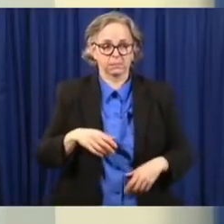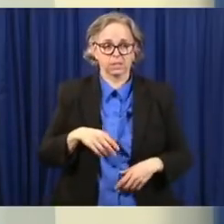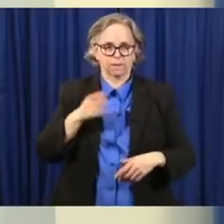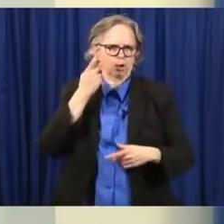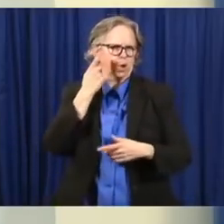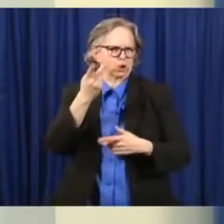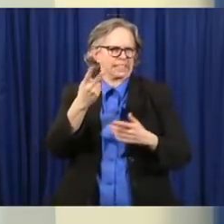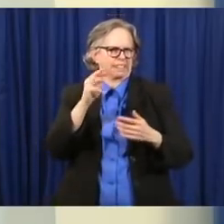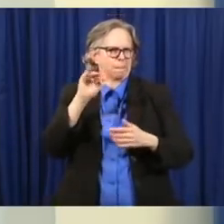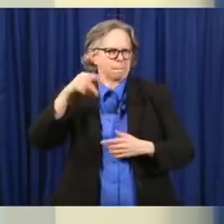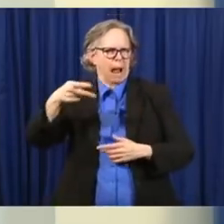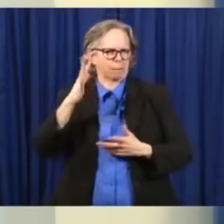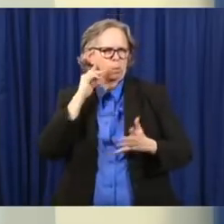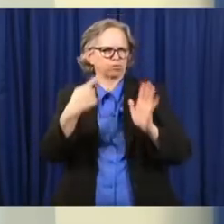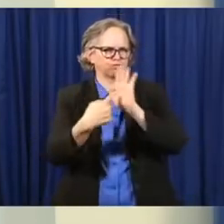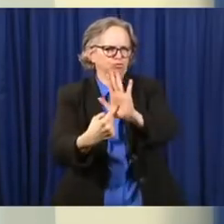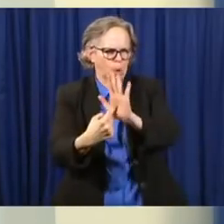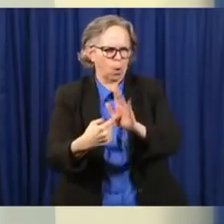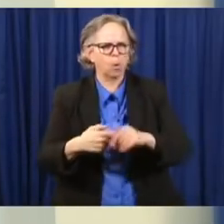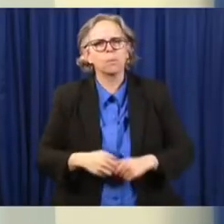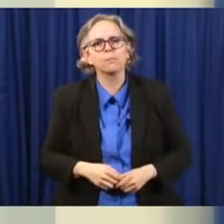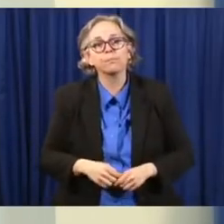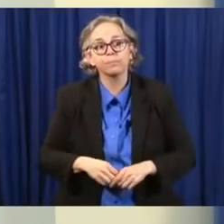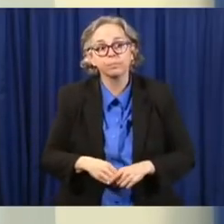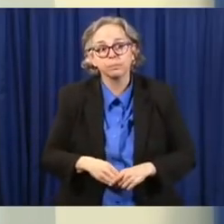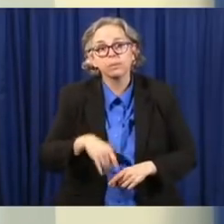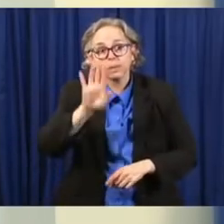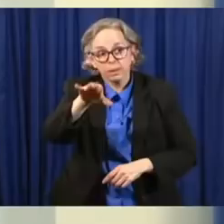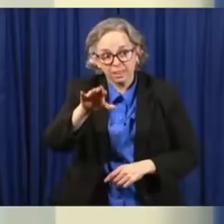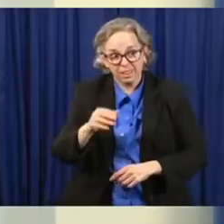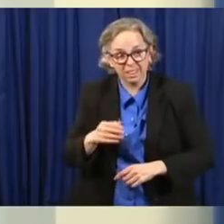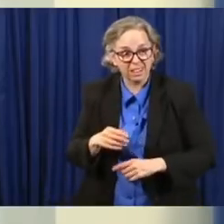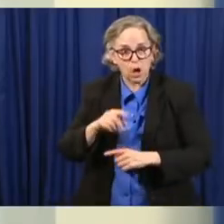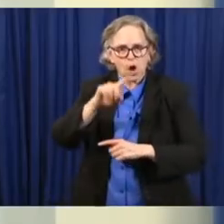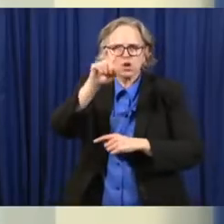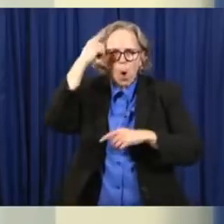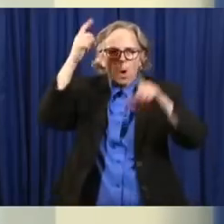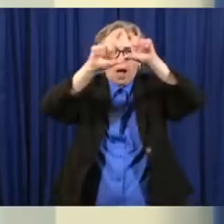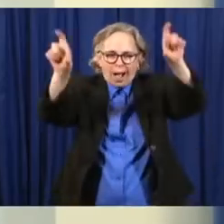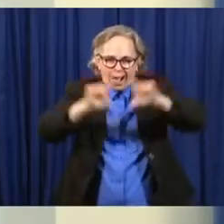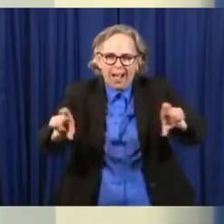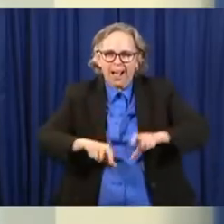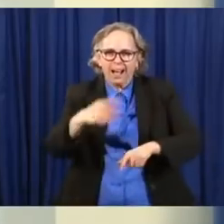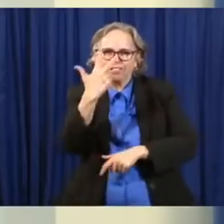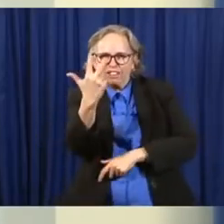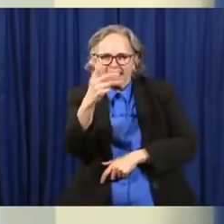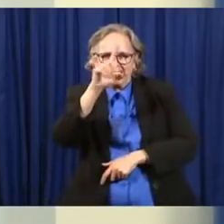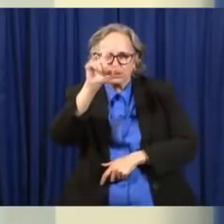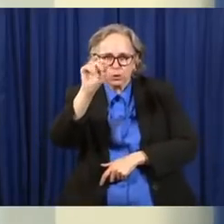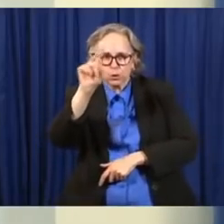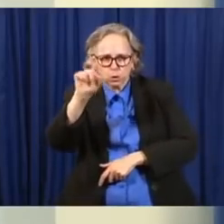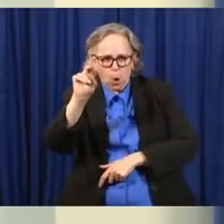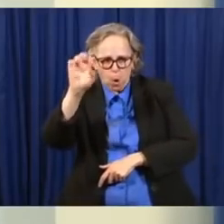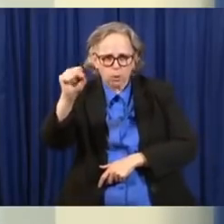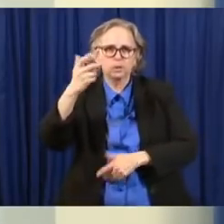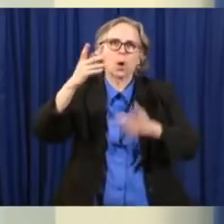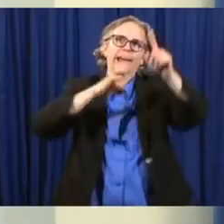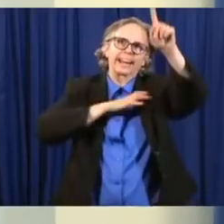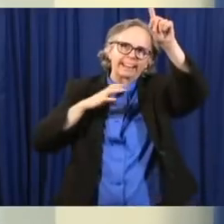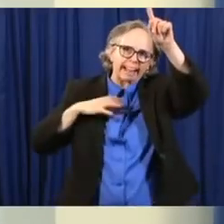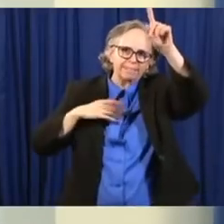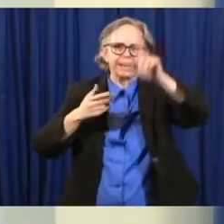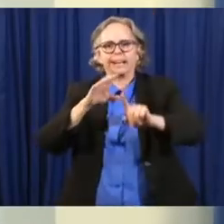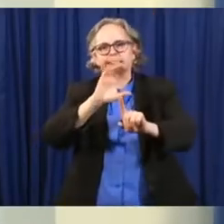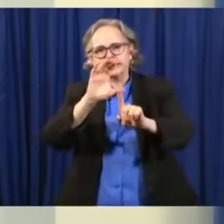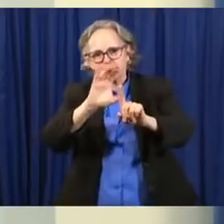on our website. But there are 3 zones that are based on the 3 Cs. And this structure of hospitals, both